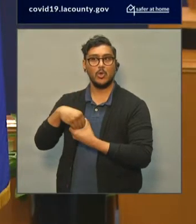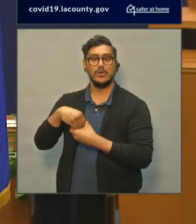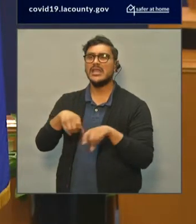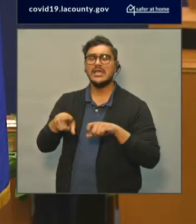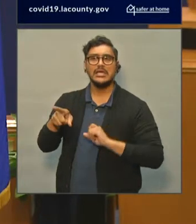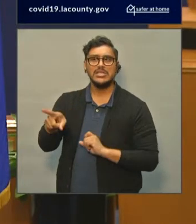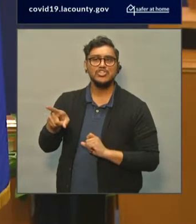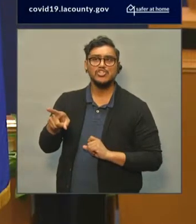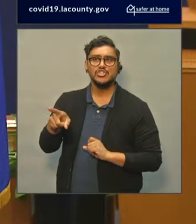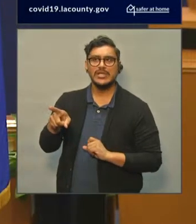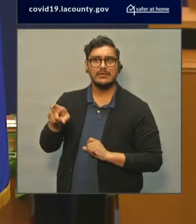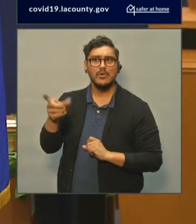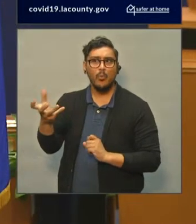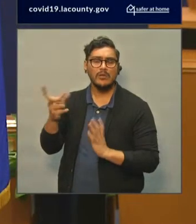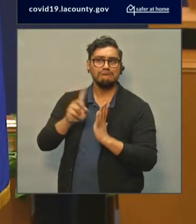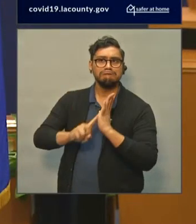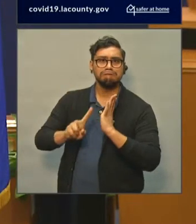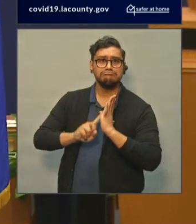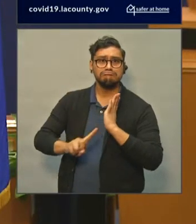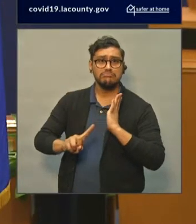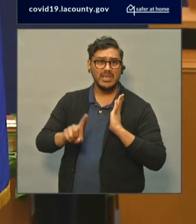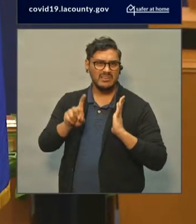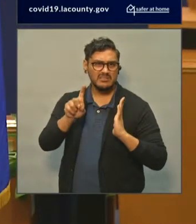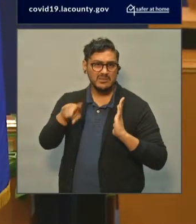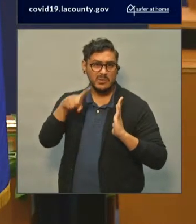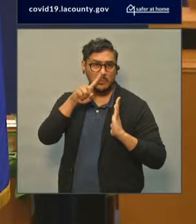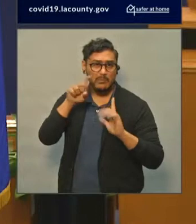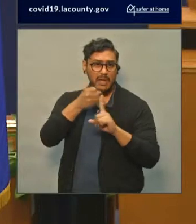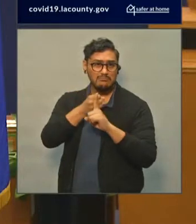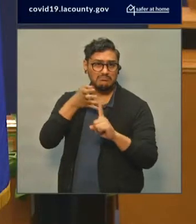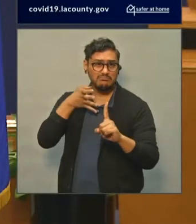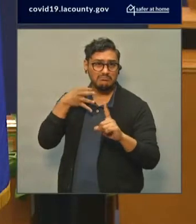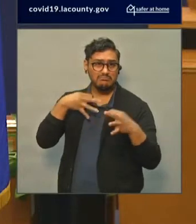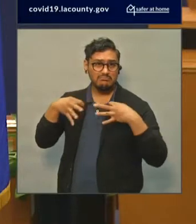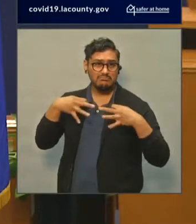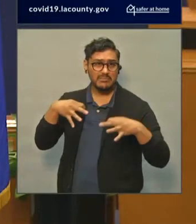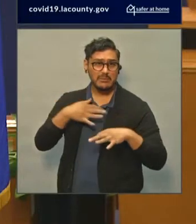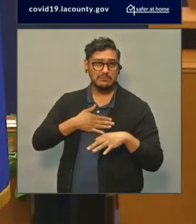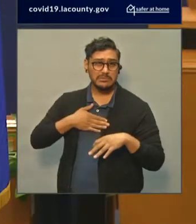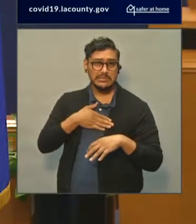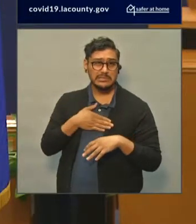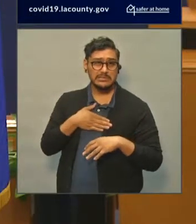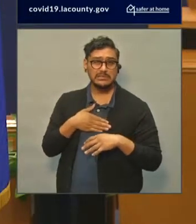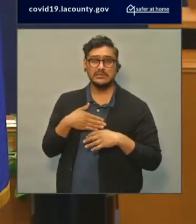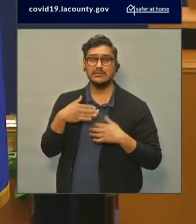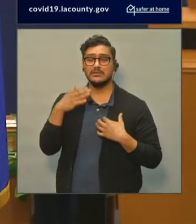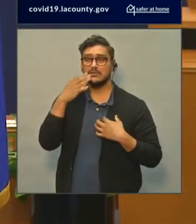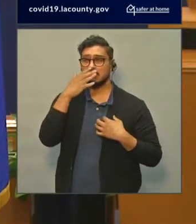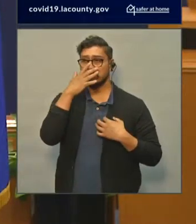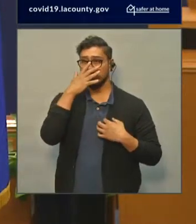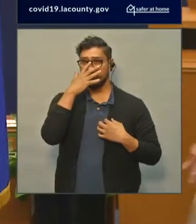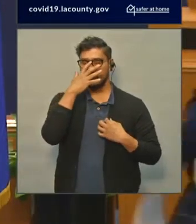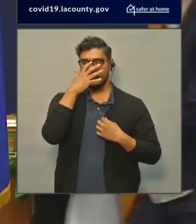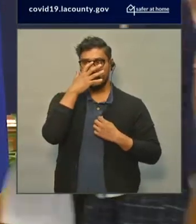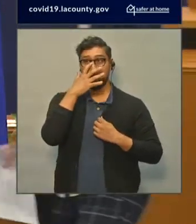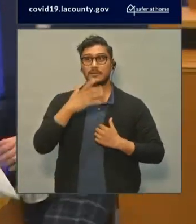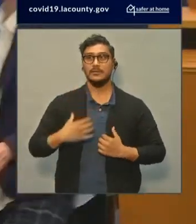asking the CDC to investigate. Can you expand on that, Doctor? Go ahead. I just read about it.